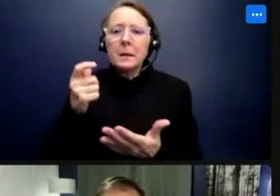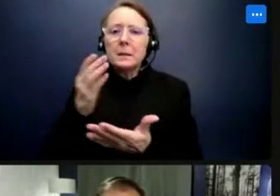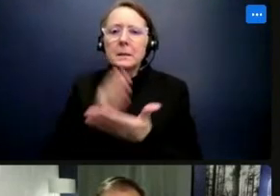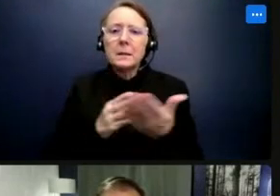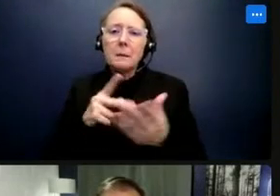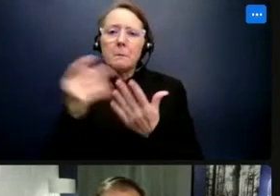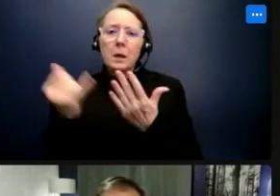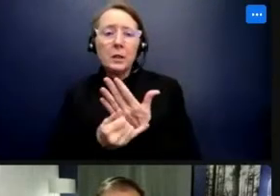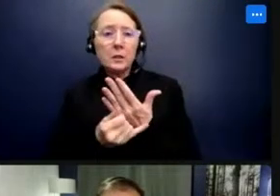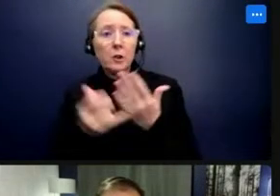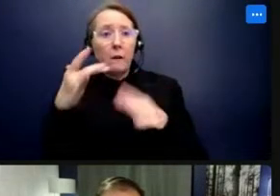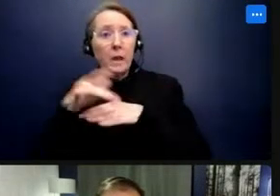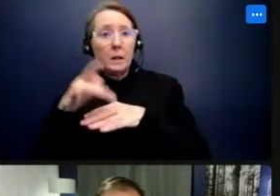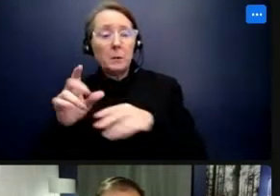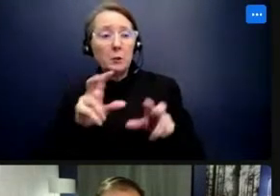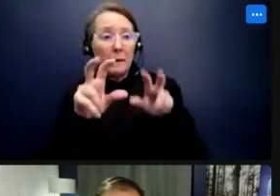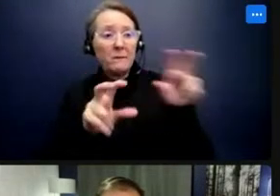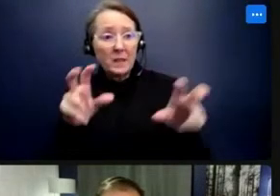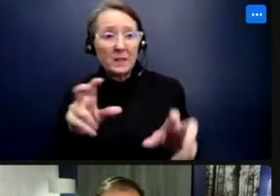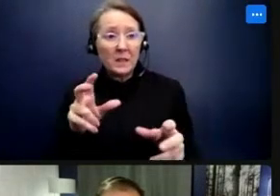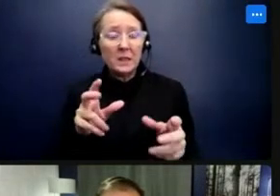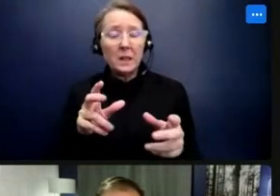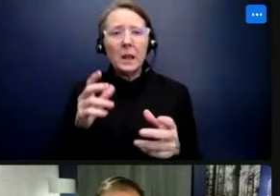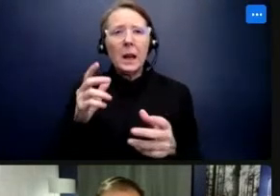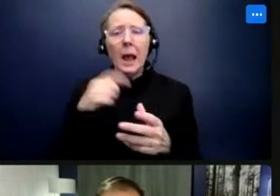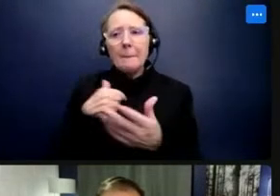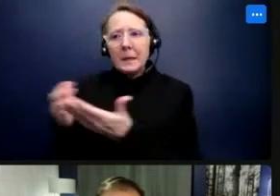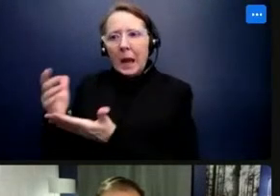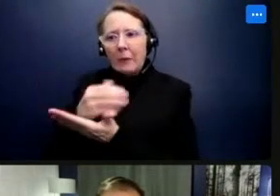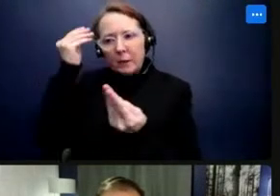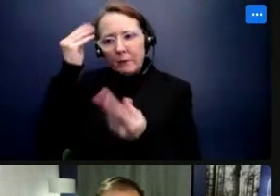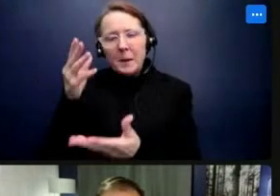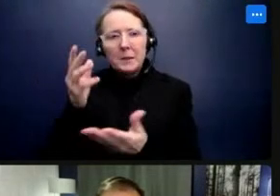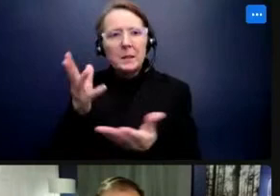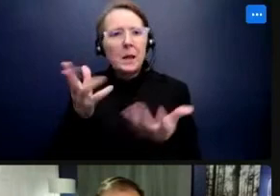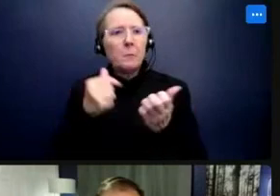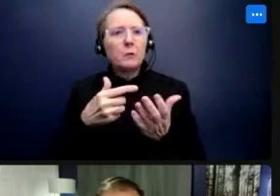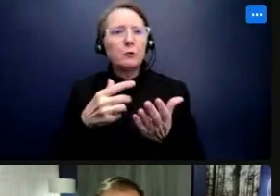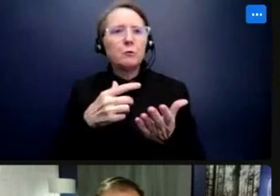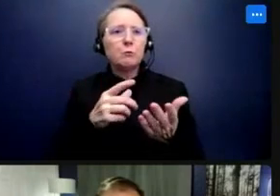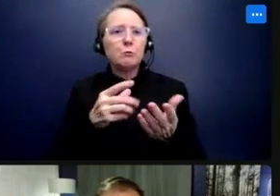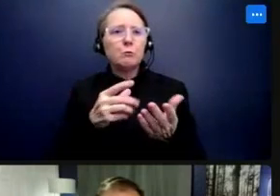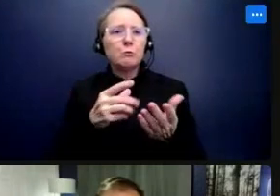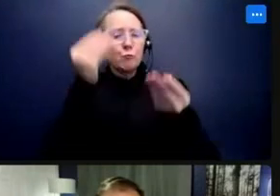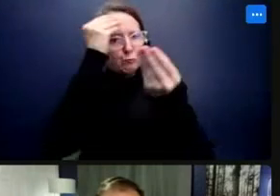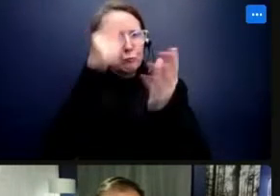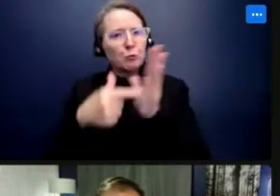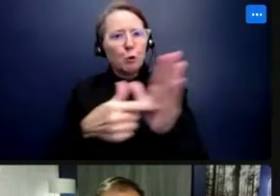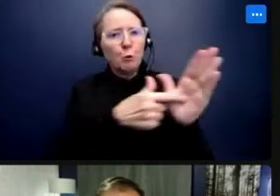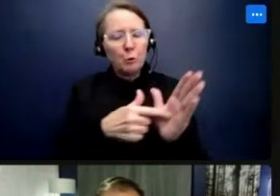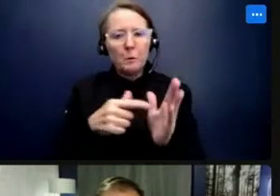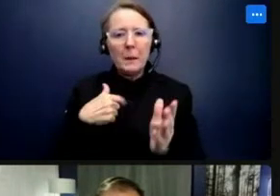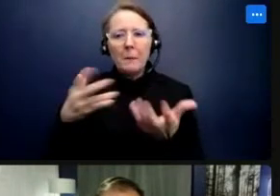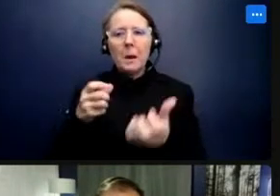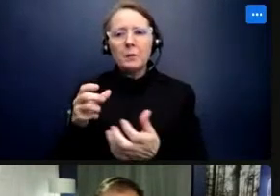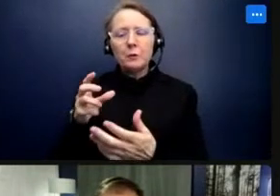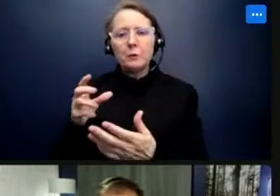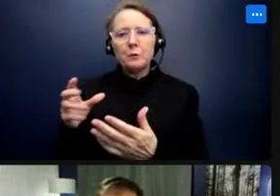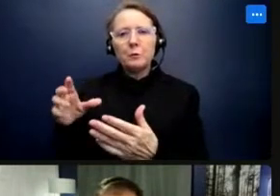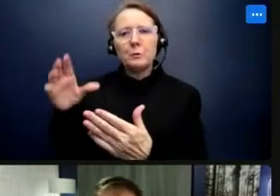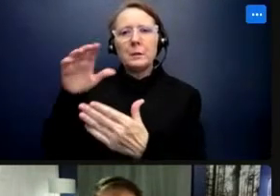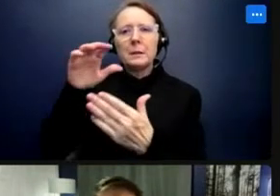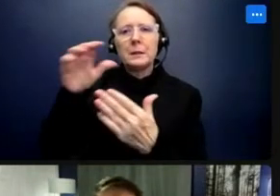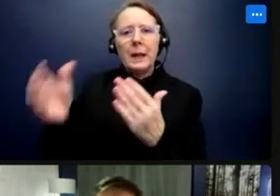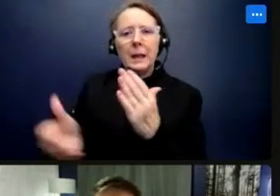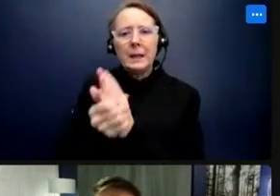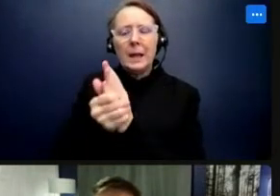invest in. So I'm gathering some details and would bring that forward for you, but wanted to suggest earmarking some money. There are some one-time investments